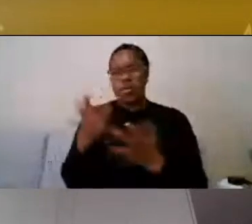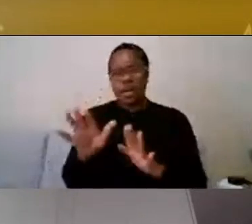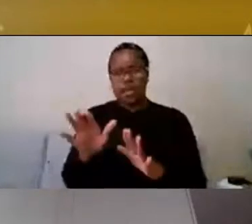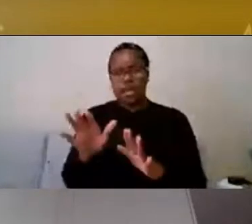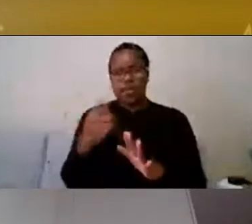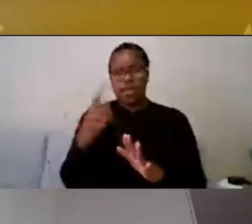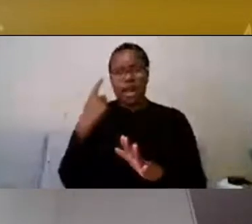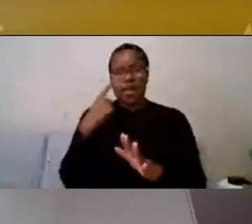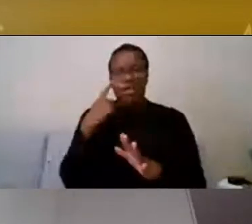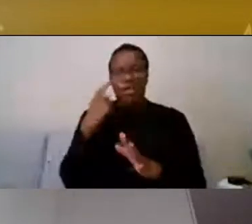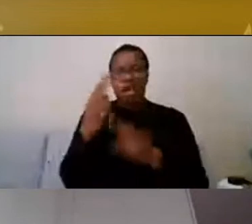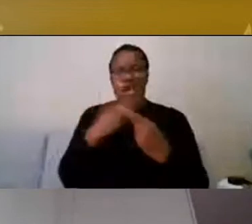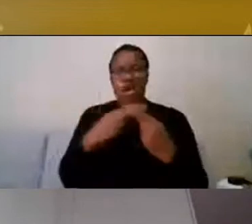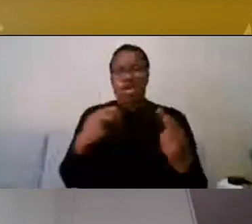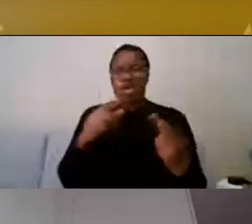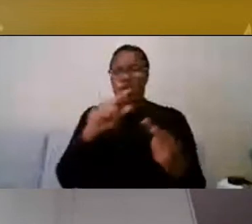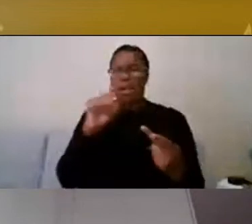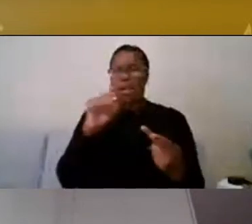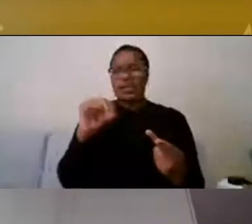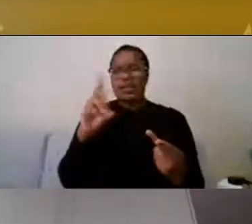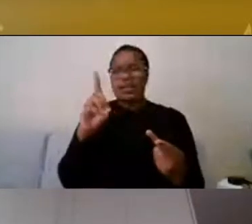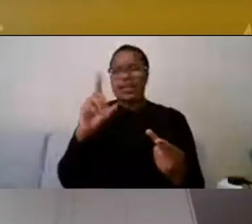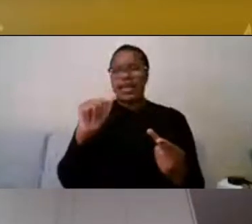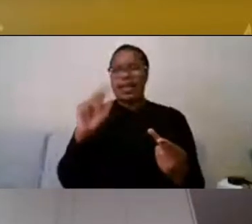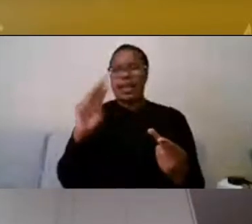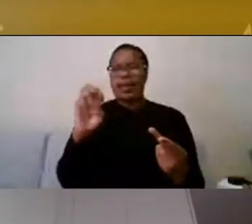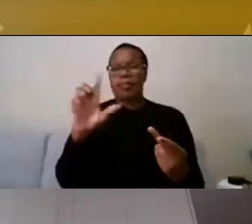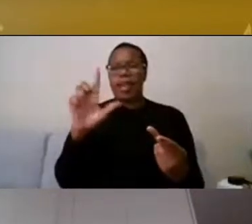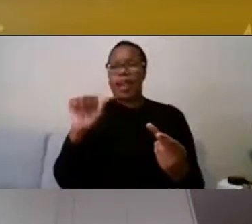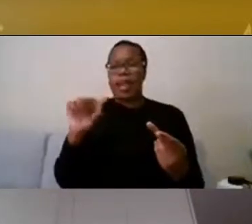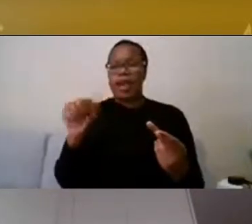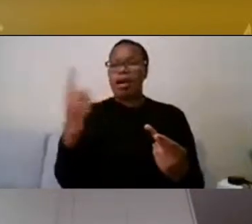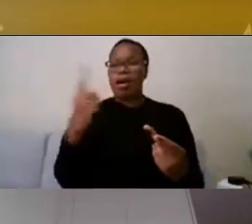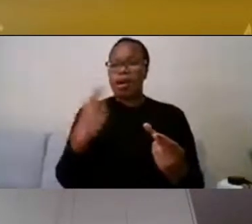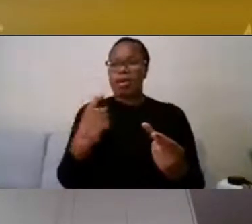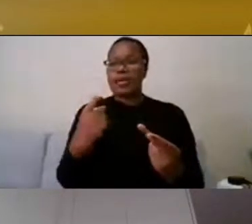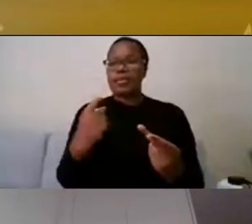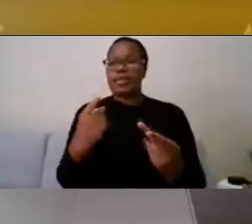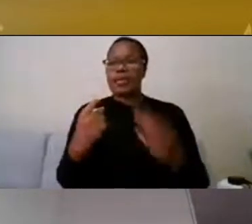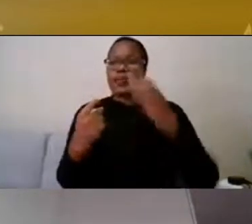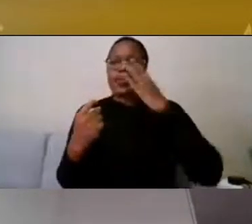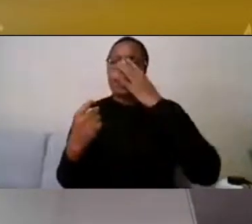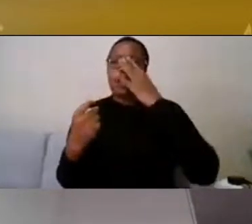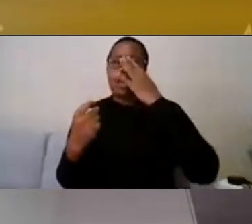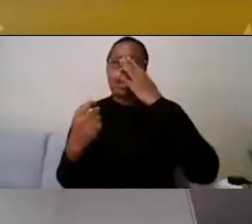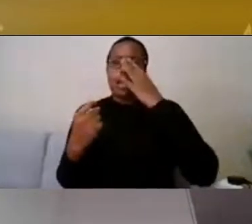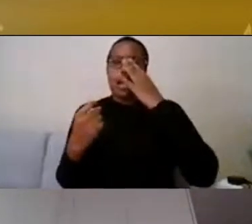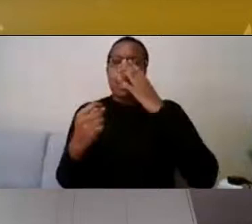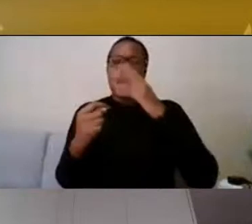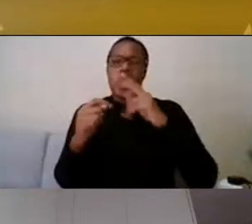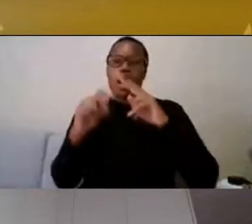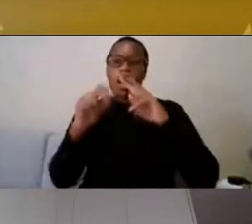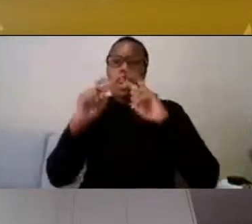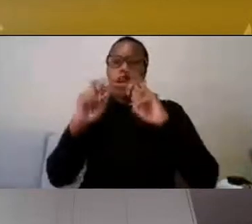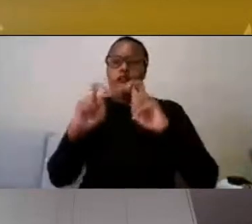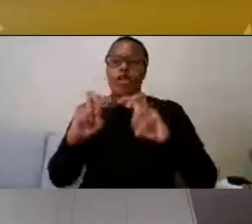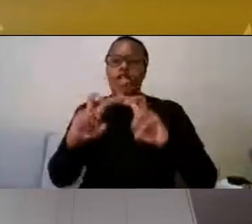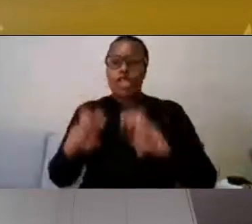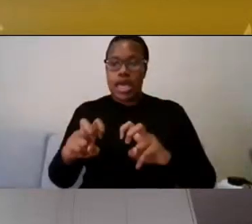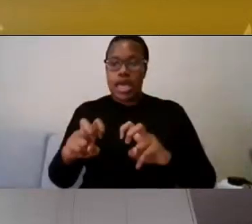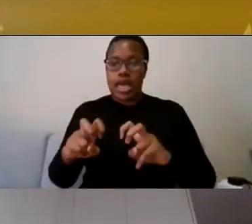was Honourable Zandamela's question that the investigations do run